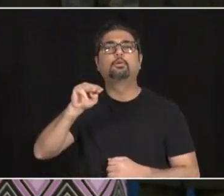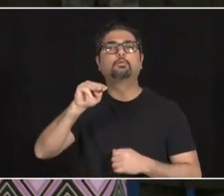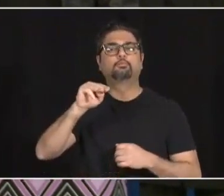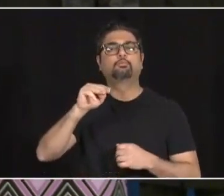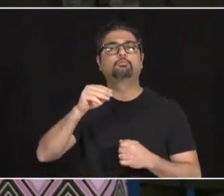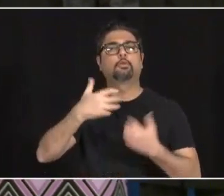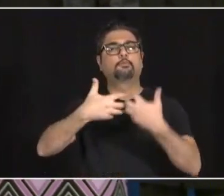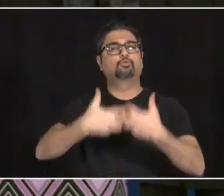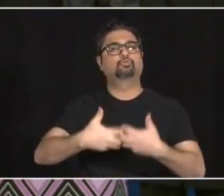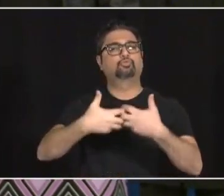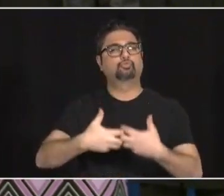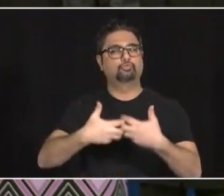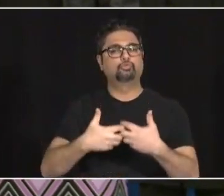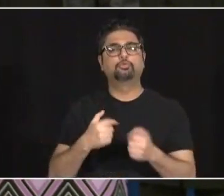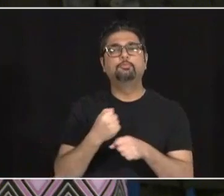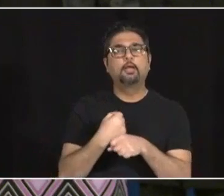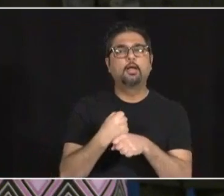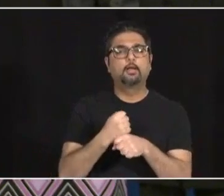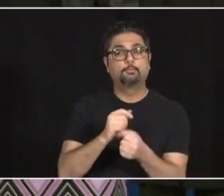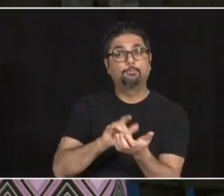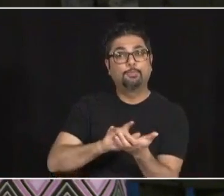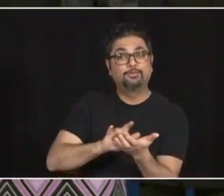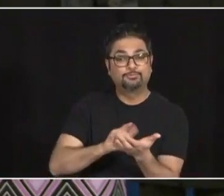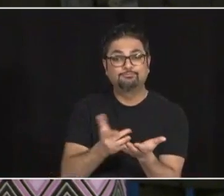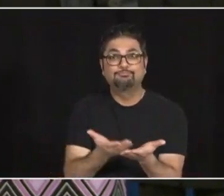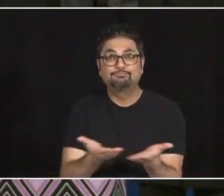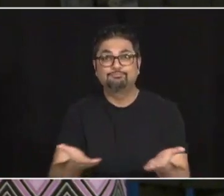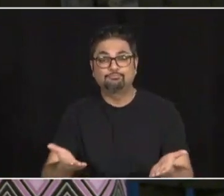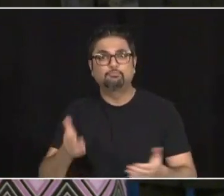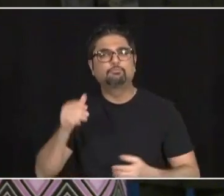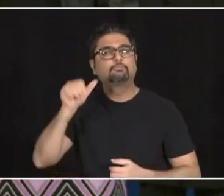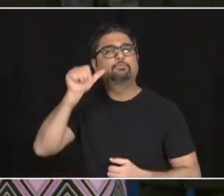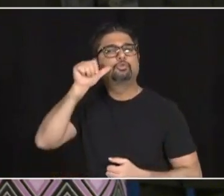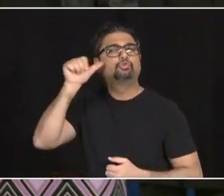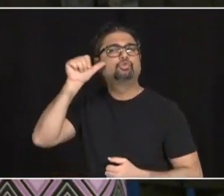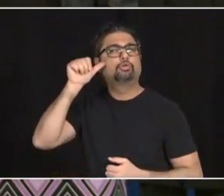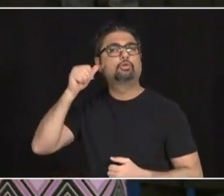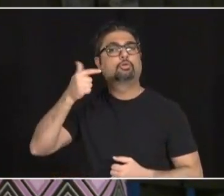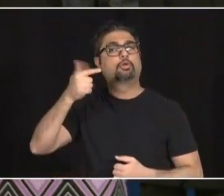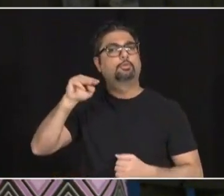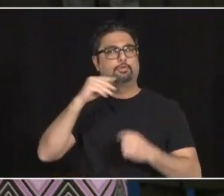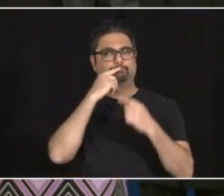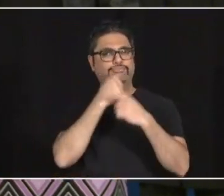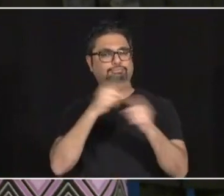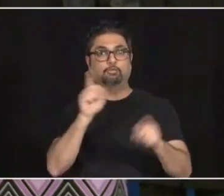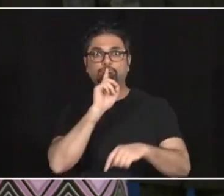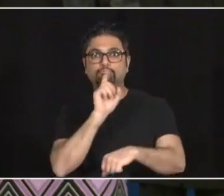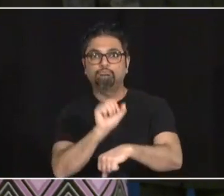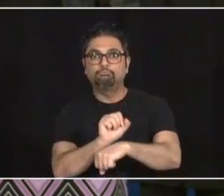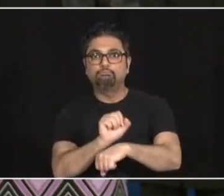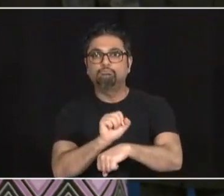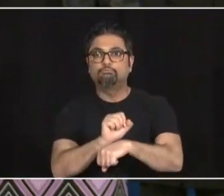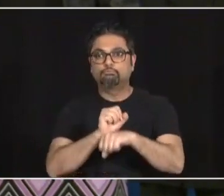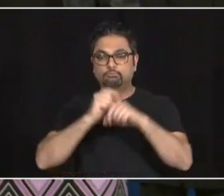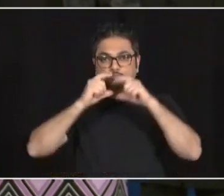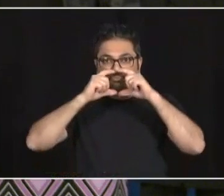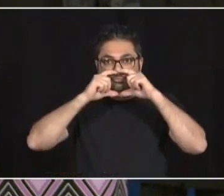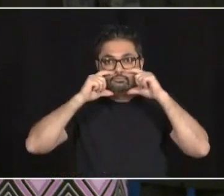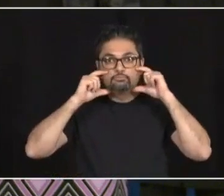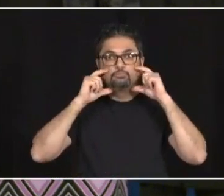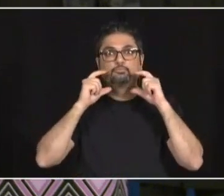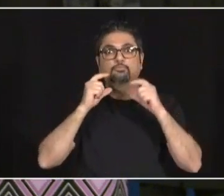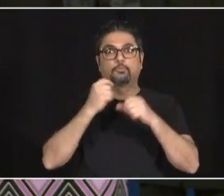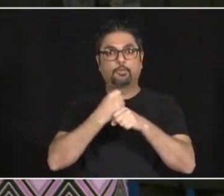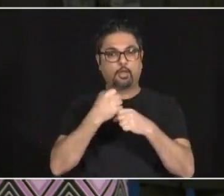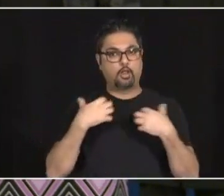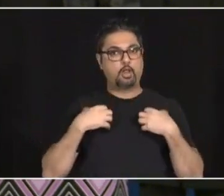supplies. Yesterday, GM announced they will be making medical supplies, face masks for Health Canada. Just your reaction to that. Well, I